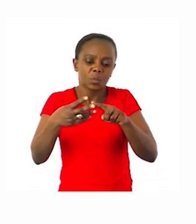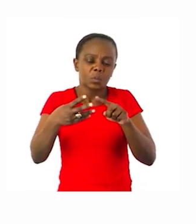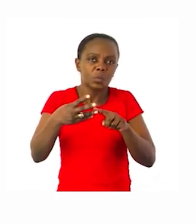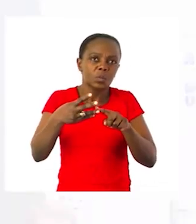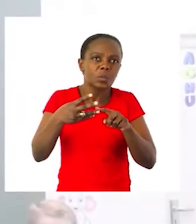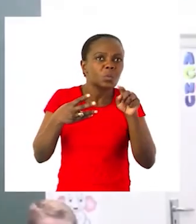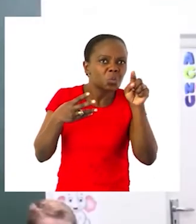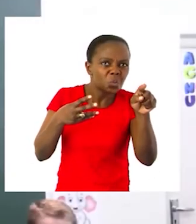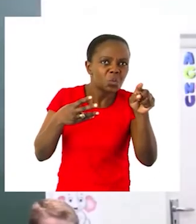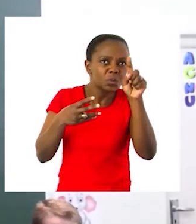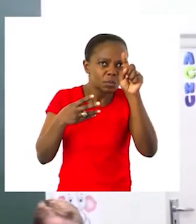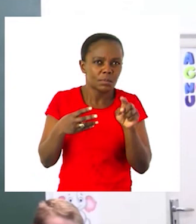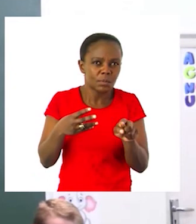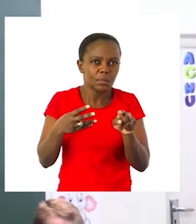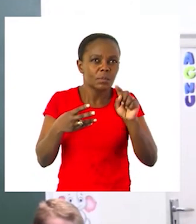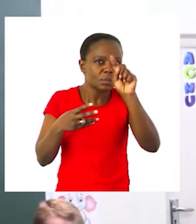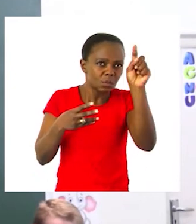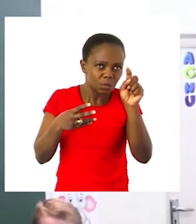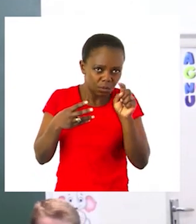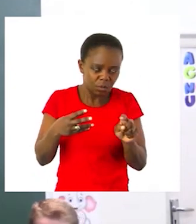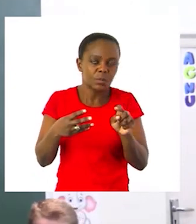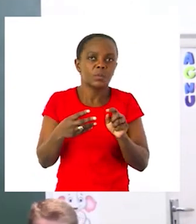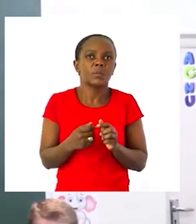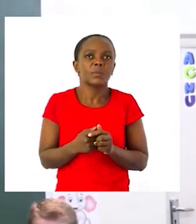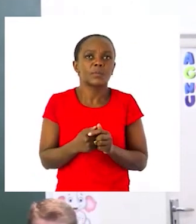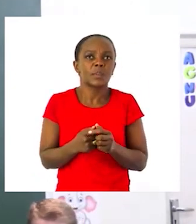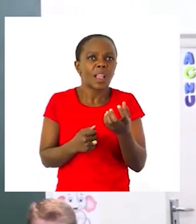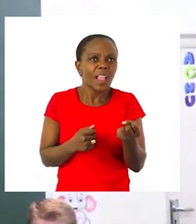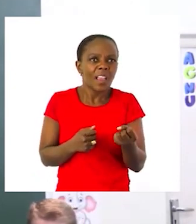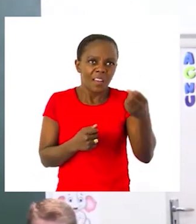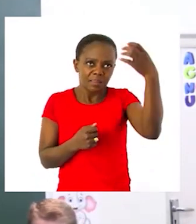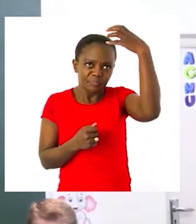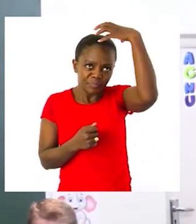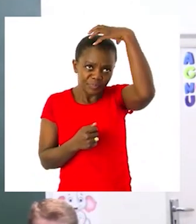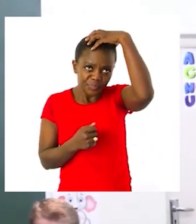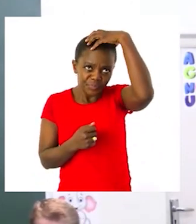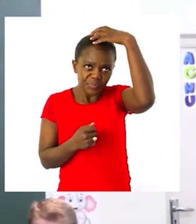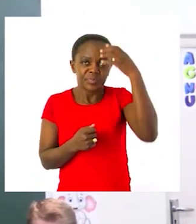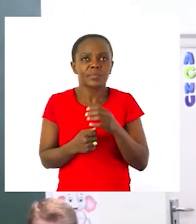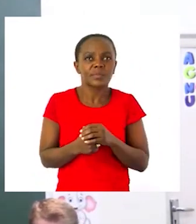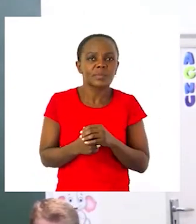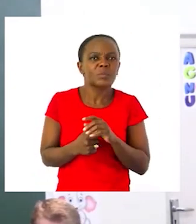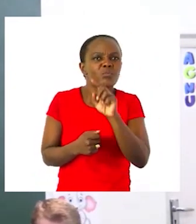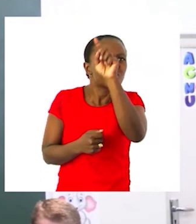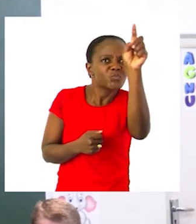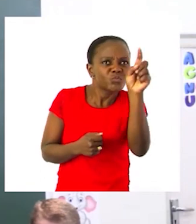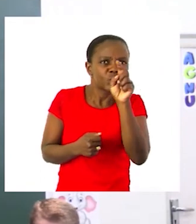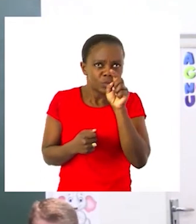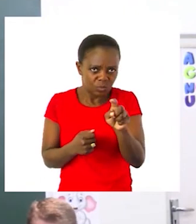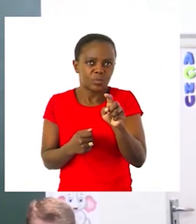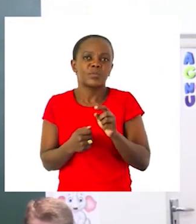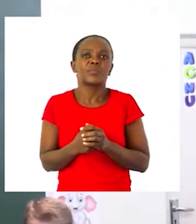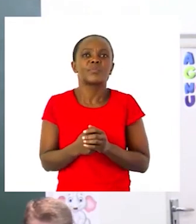a question. Do you have a hat? What am I going to put there? A question mark. Very